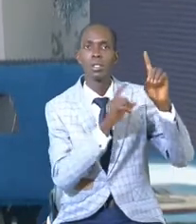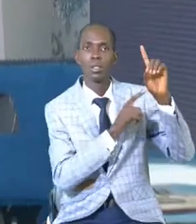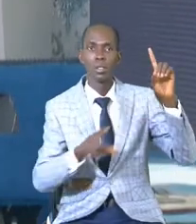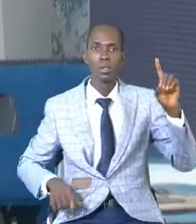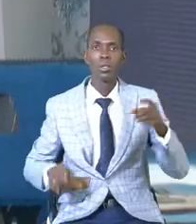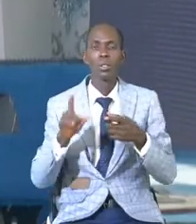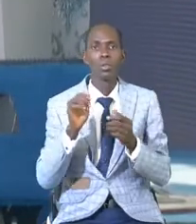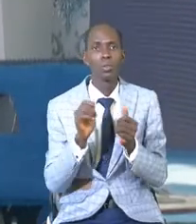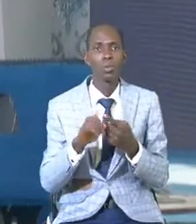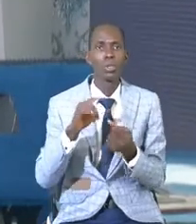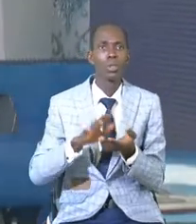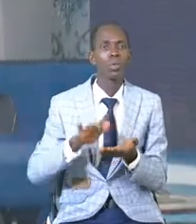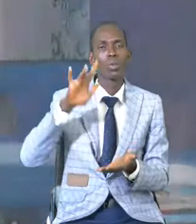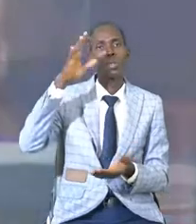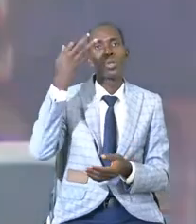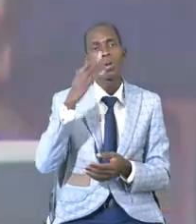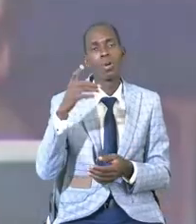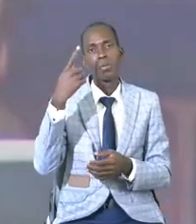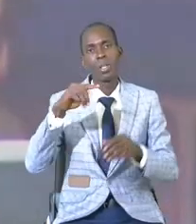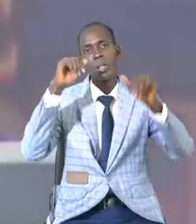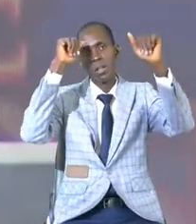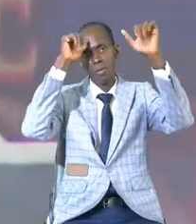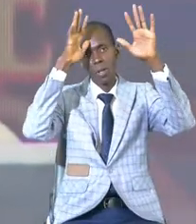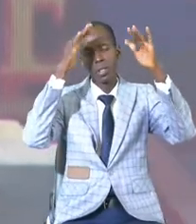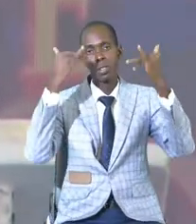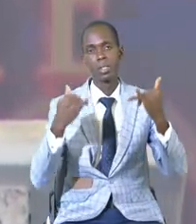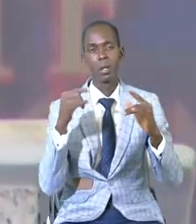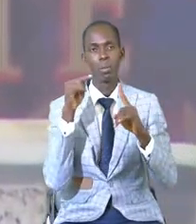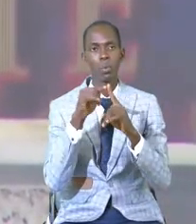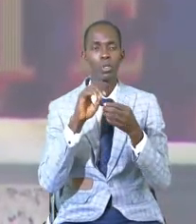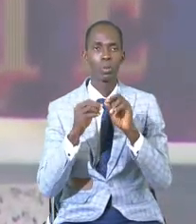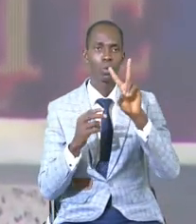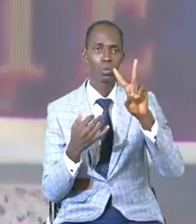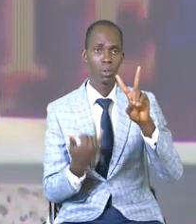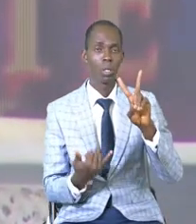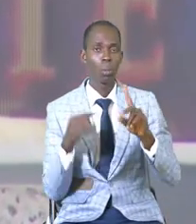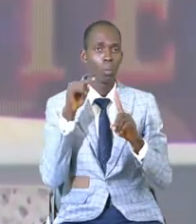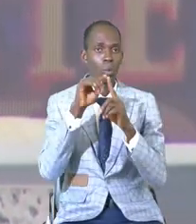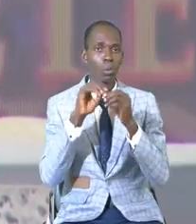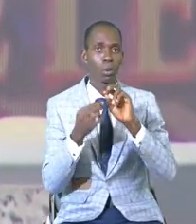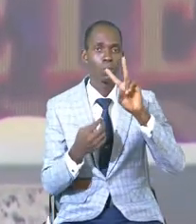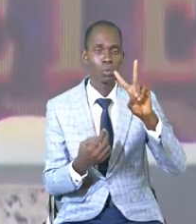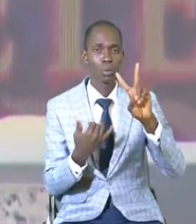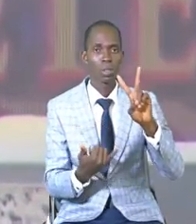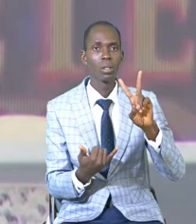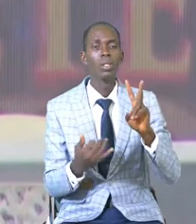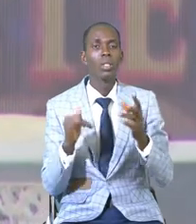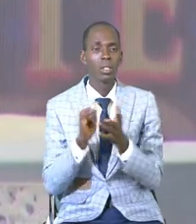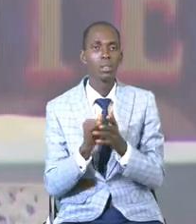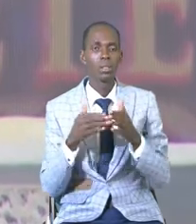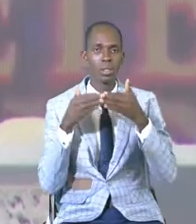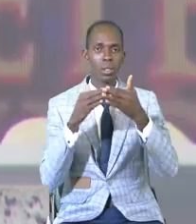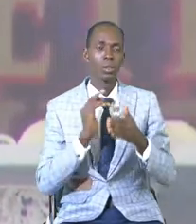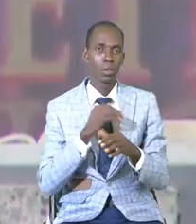glory of the Father. We're coming to point number two here. Point number two brings us to chapter two, and